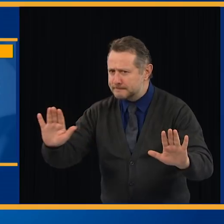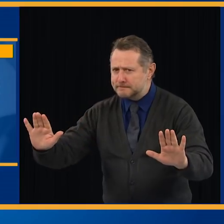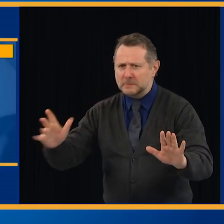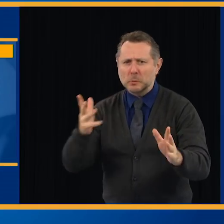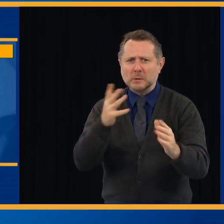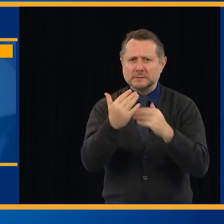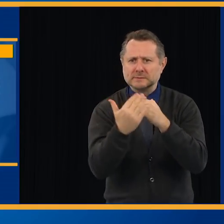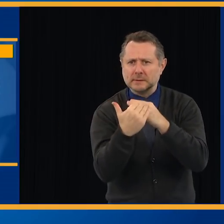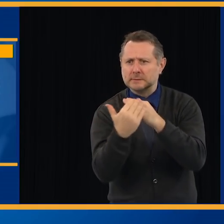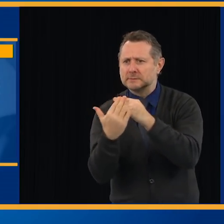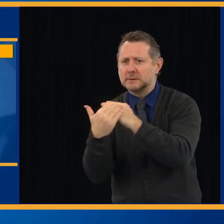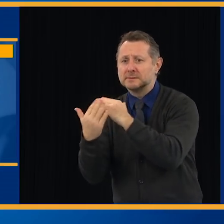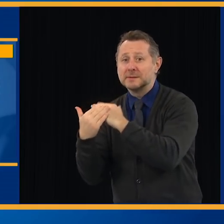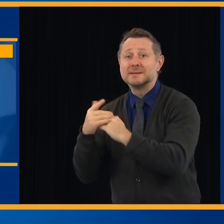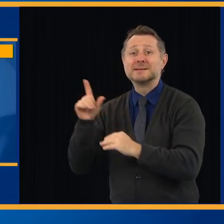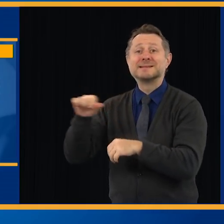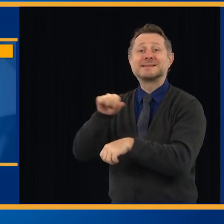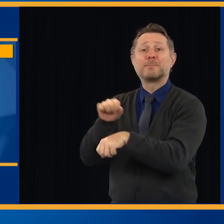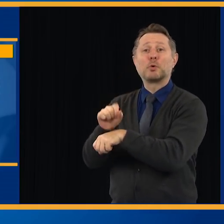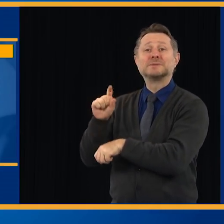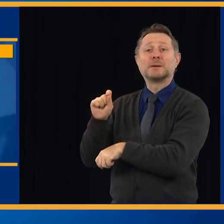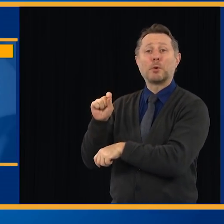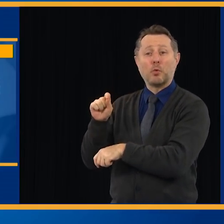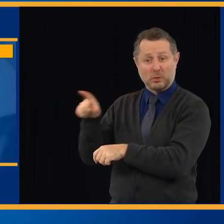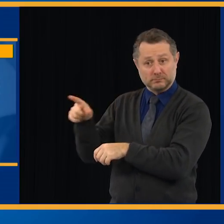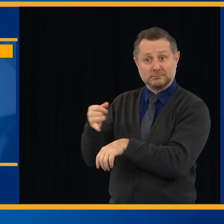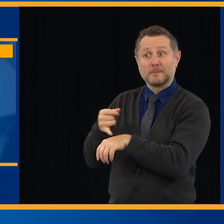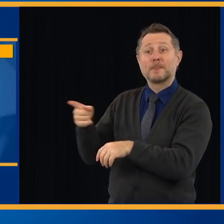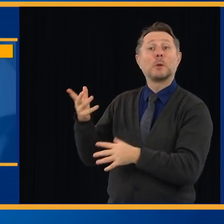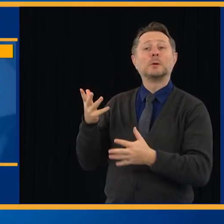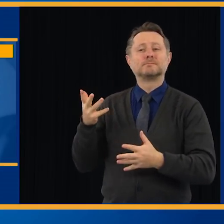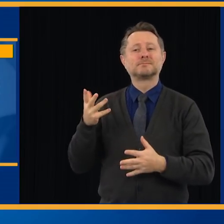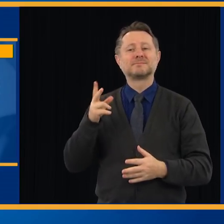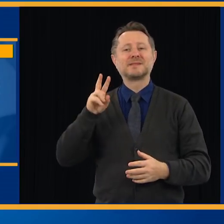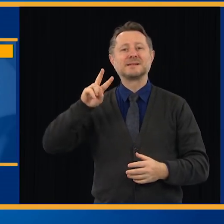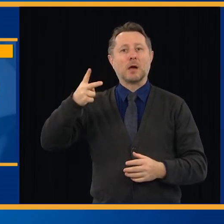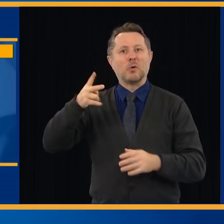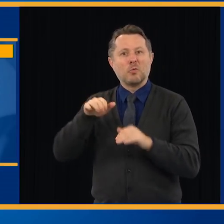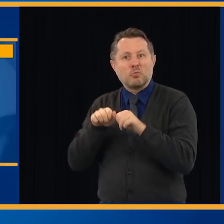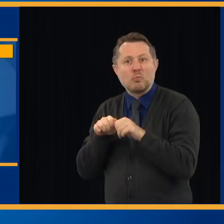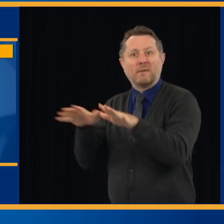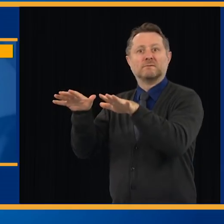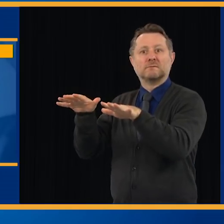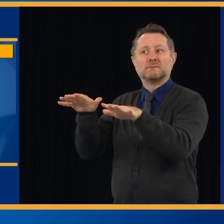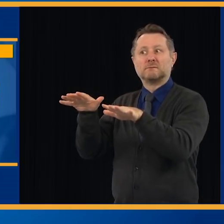Singapore is talking about a second wave with 900 new cases.